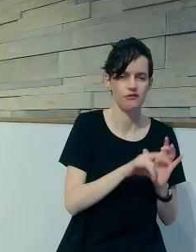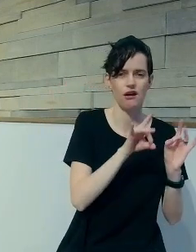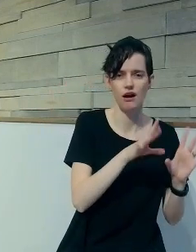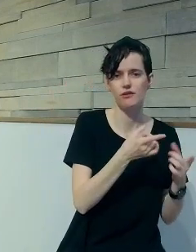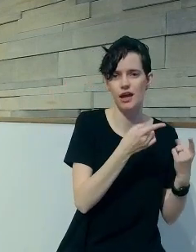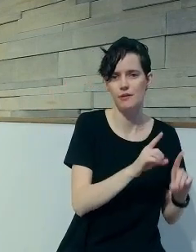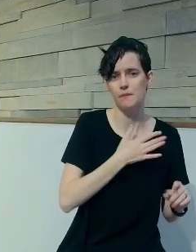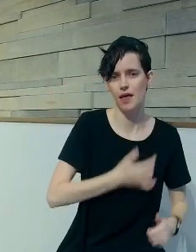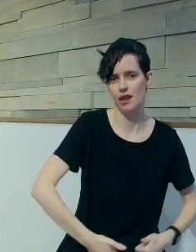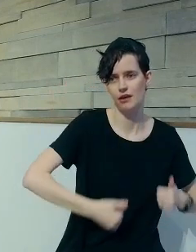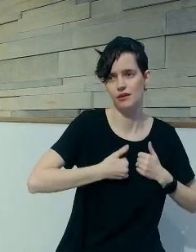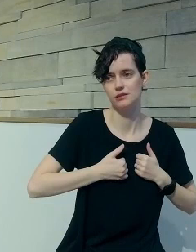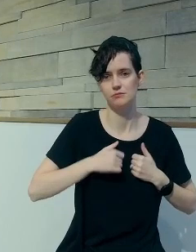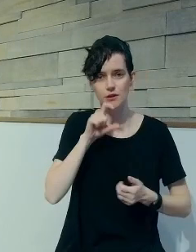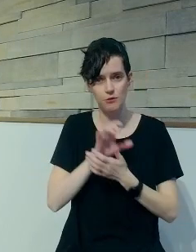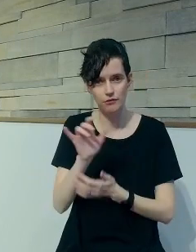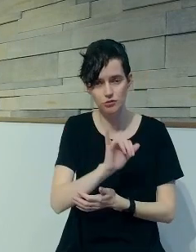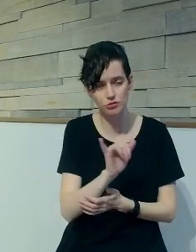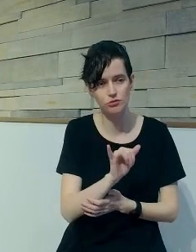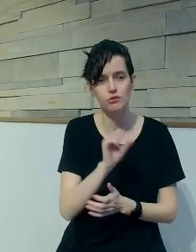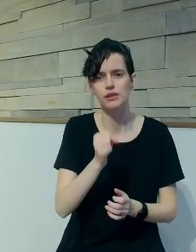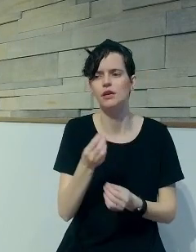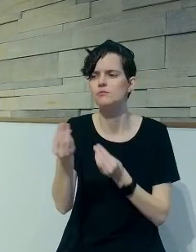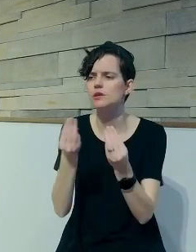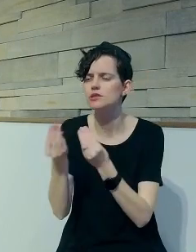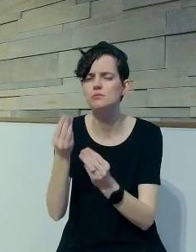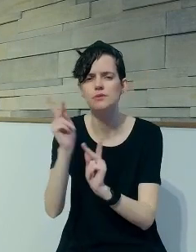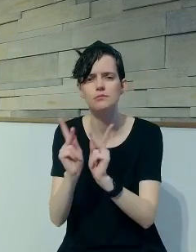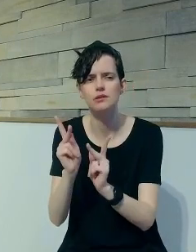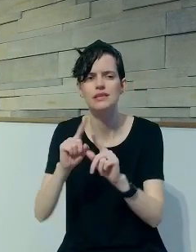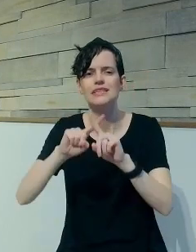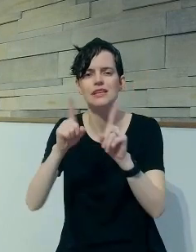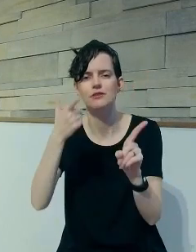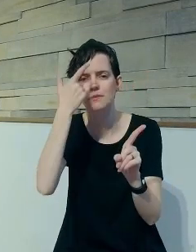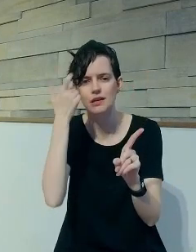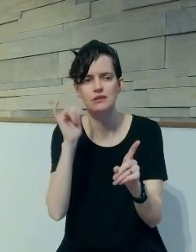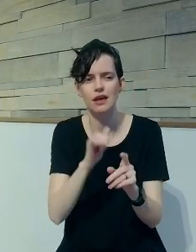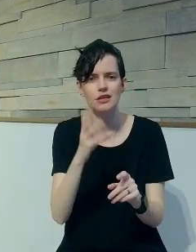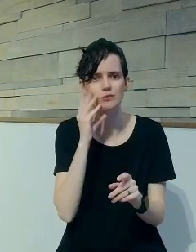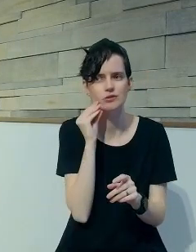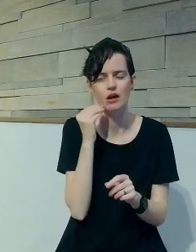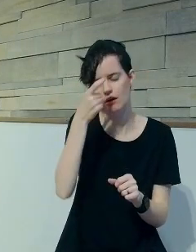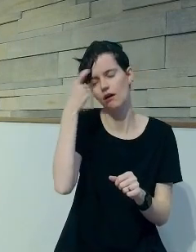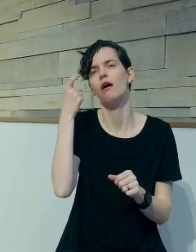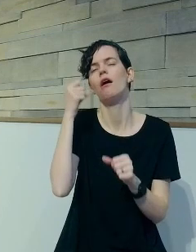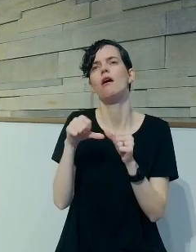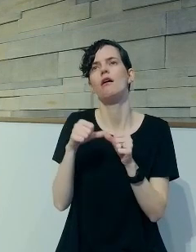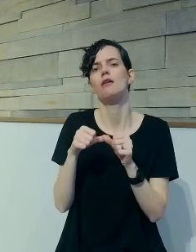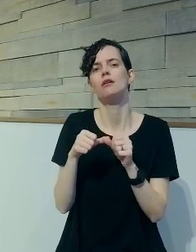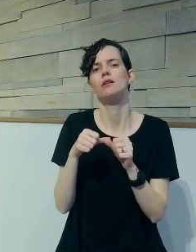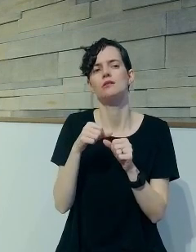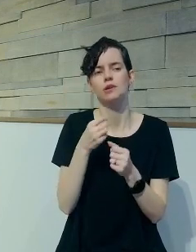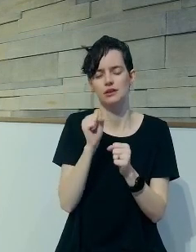things happen in my life, and Kathy has, and we can minister to folks differently because of those things. God has redeemed them, and